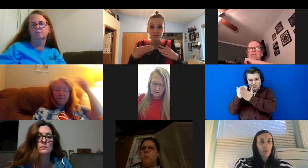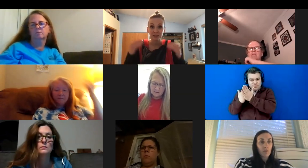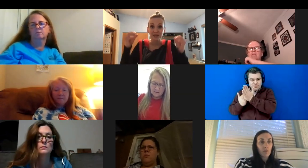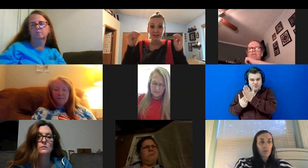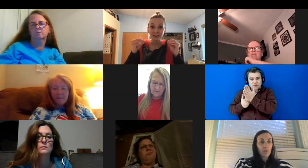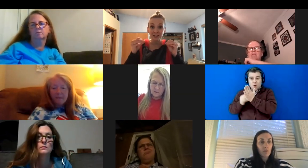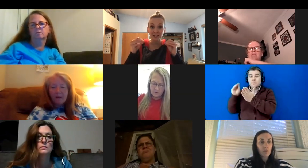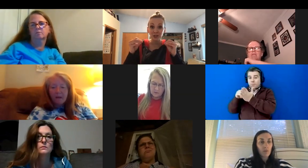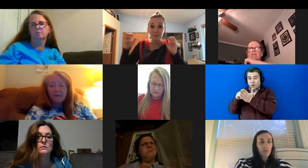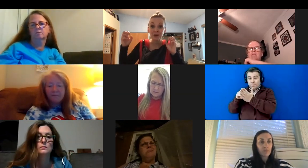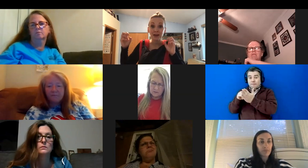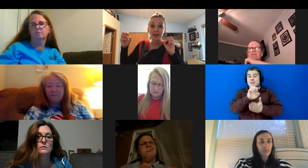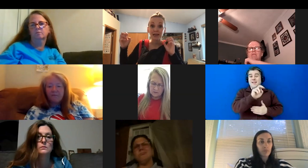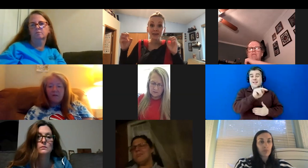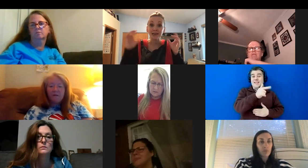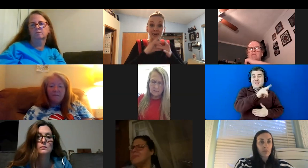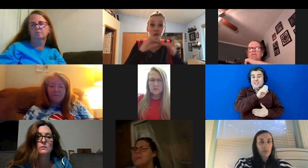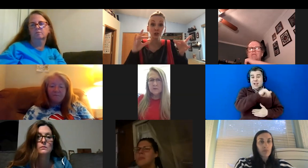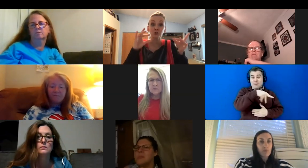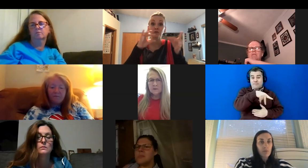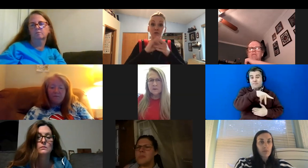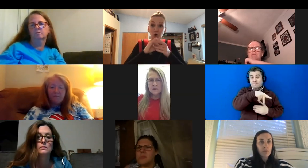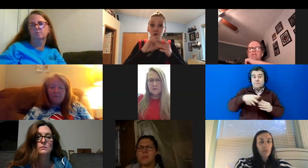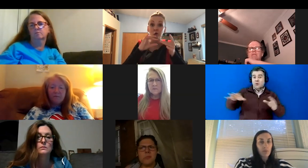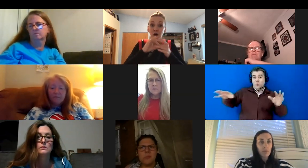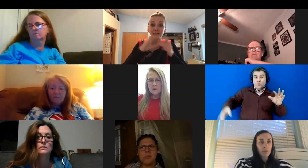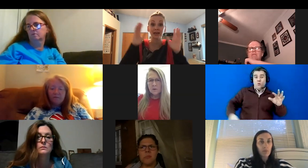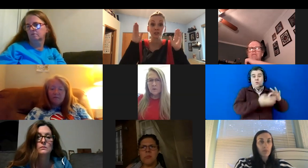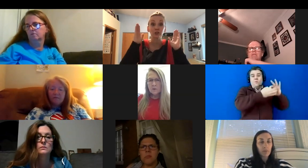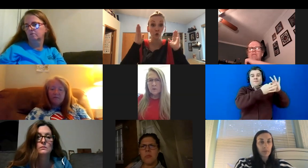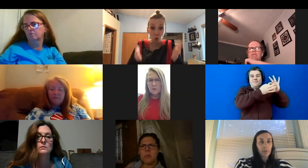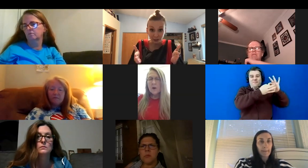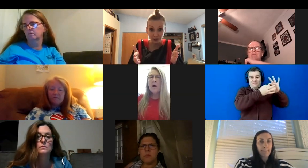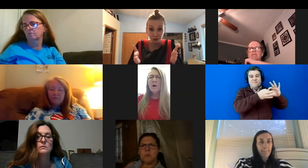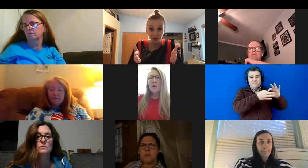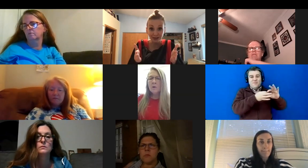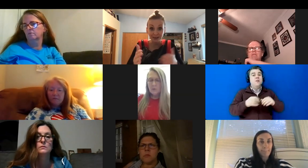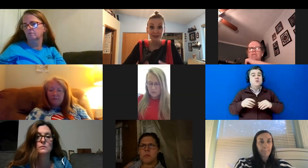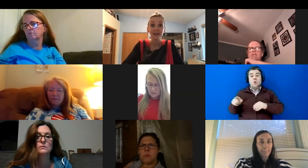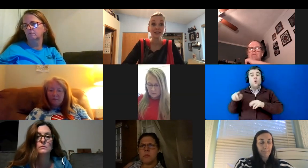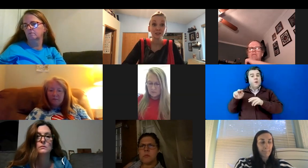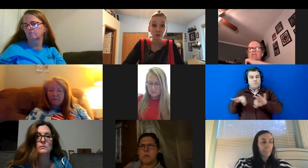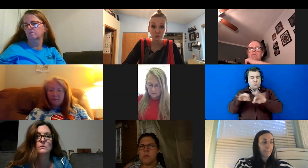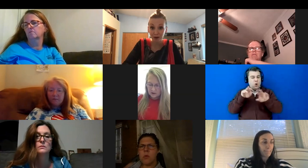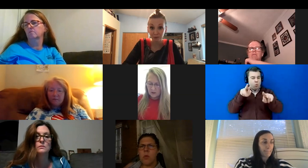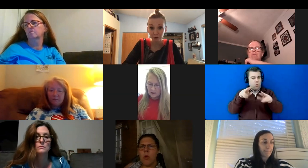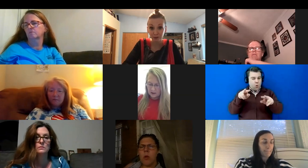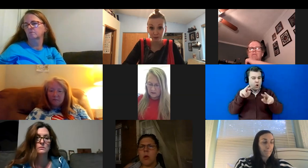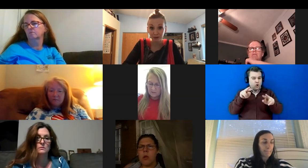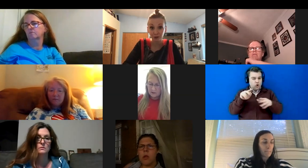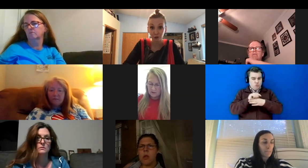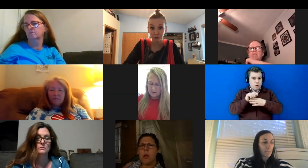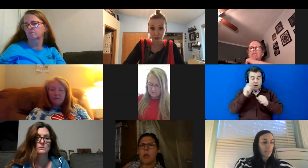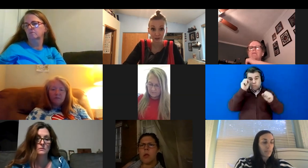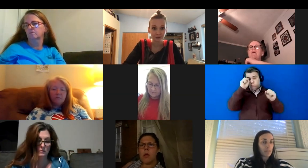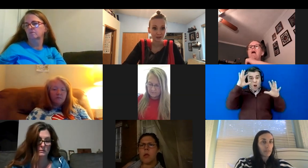app. In the Engage app, it connects to your phone contacts. So watch this training. This was mind-blowing to